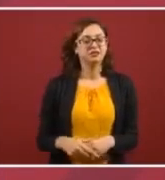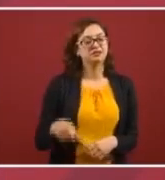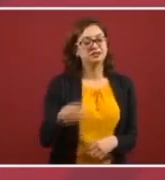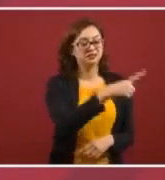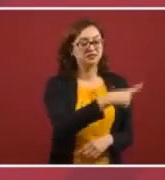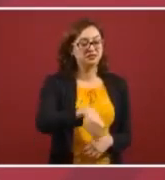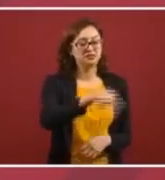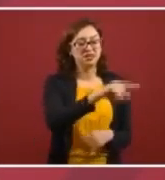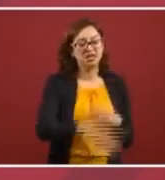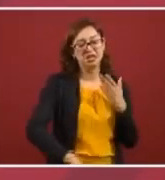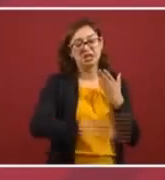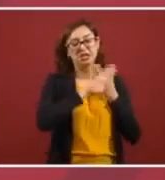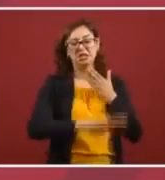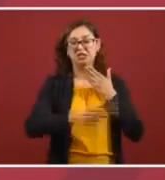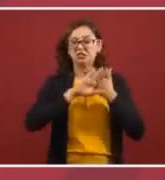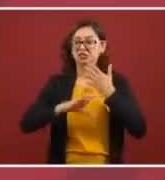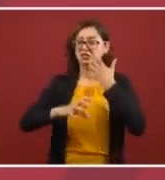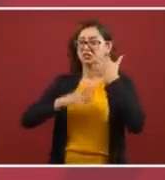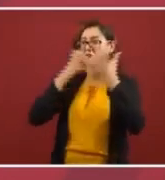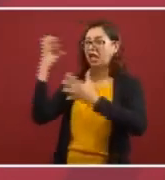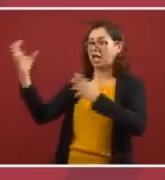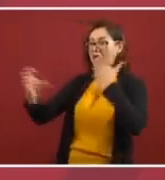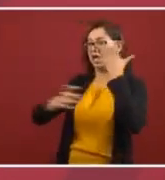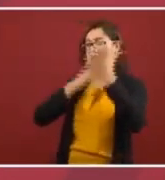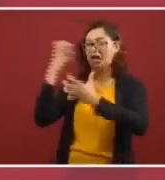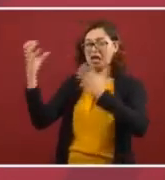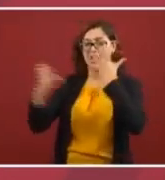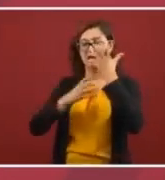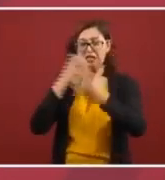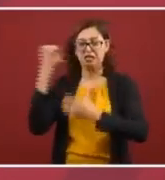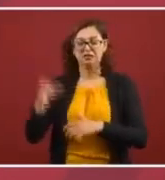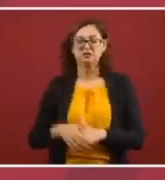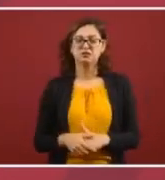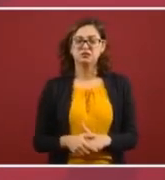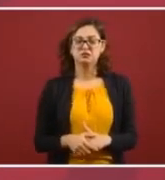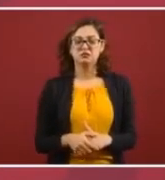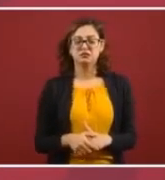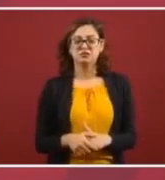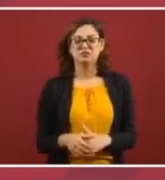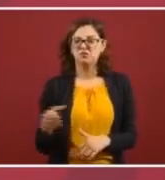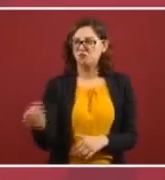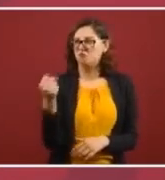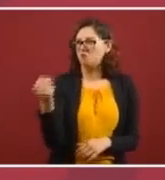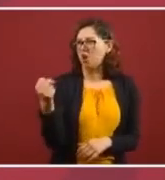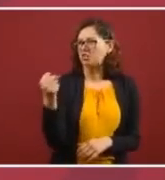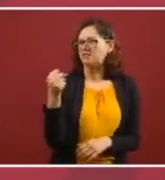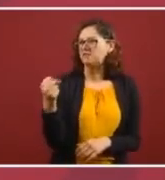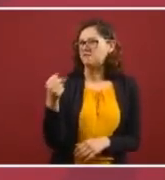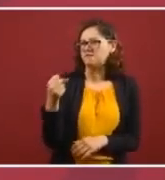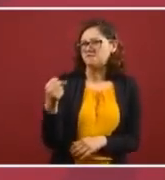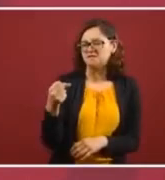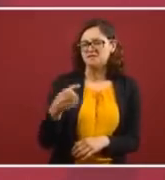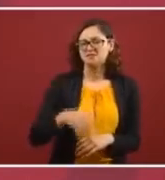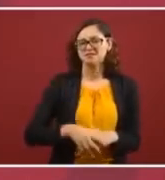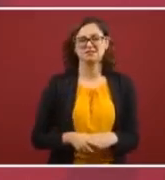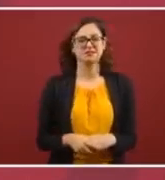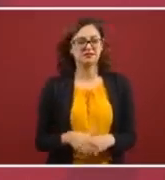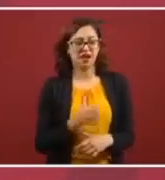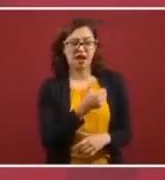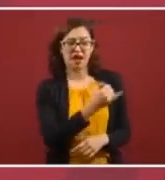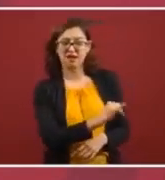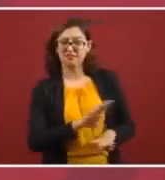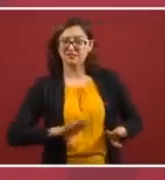that were yelling like voice boxes that I needed to